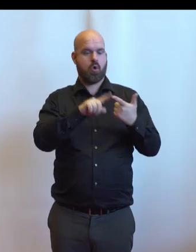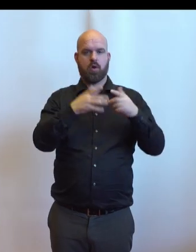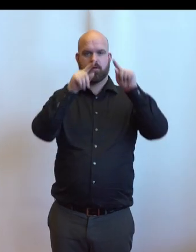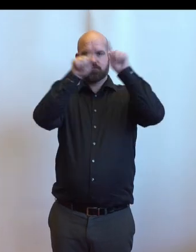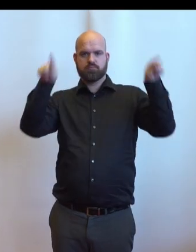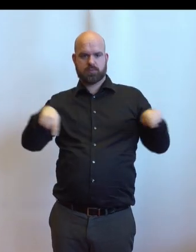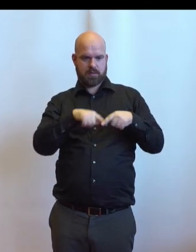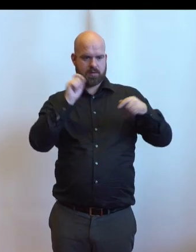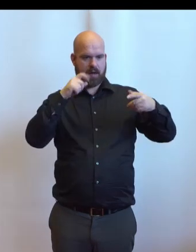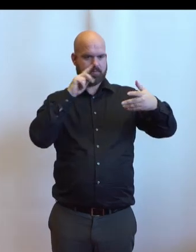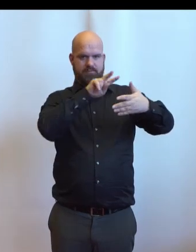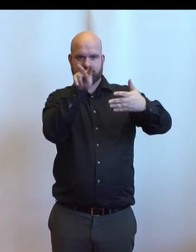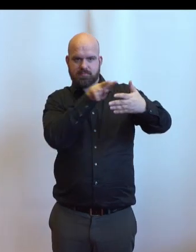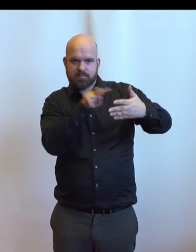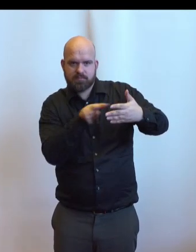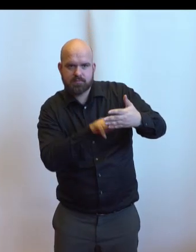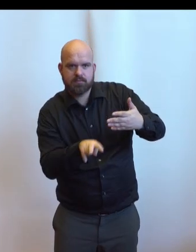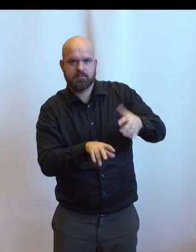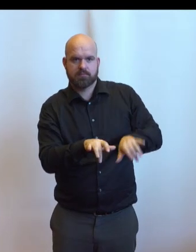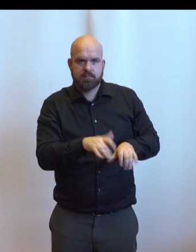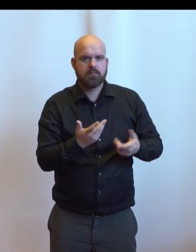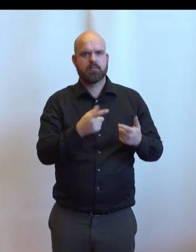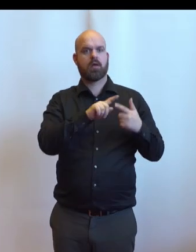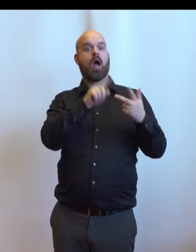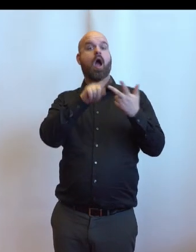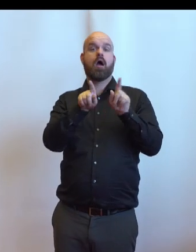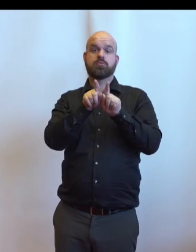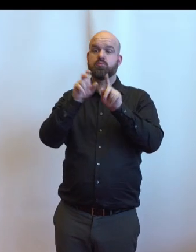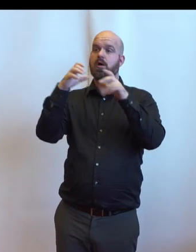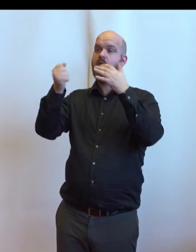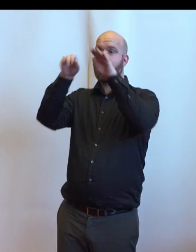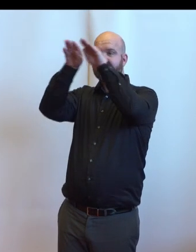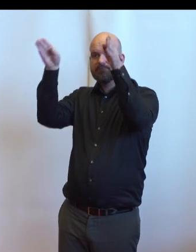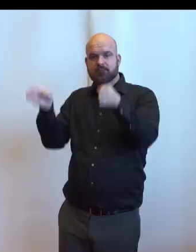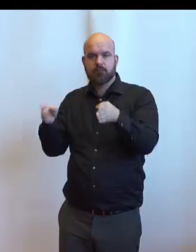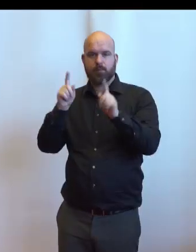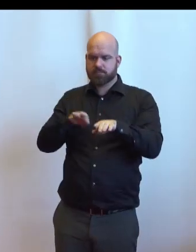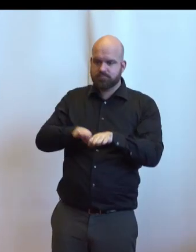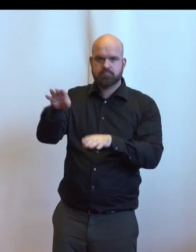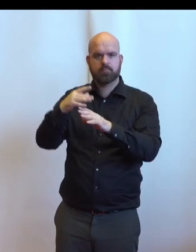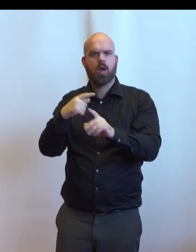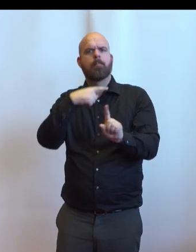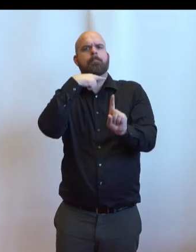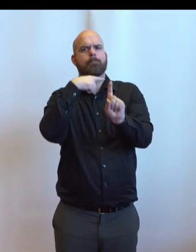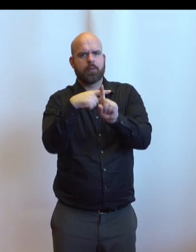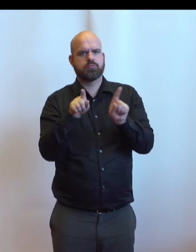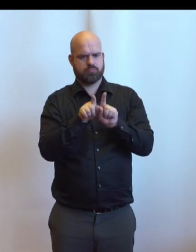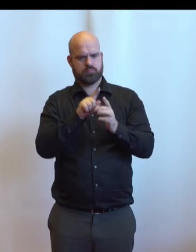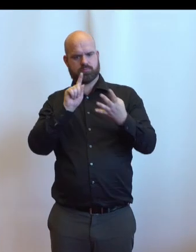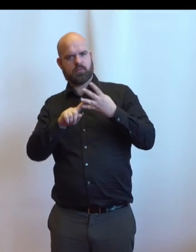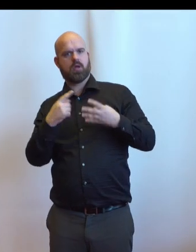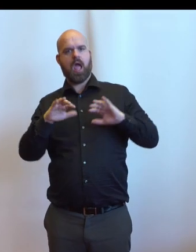to buildings and the working environment, and also the way that we work, because often if you're on the autistic spectrum or you're dyslexic like